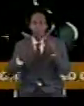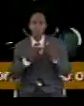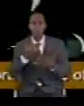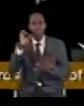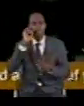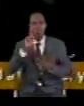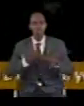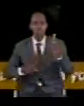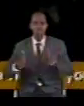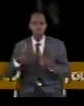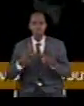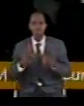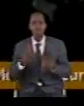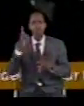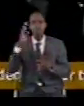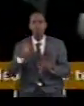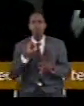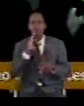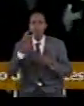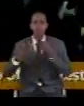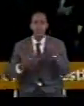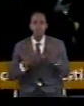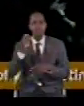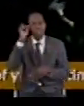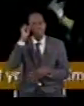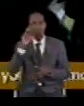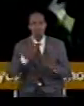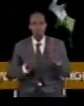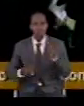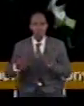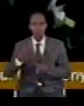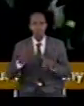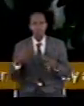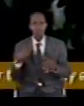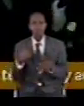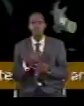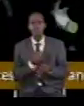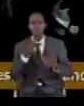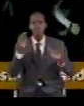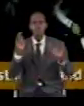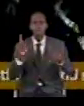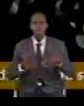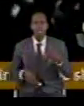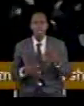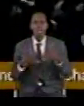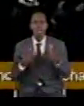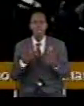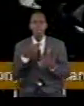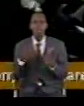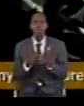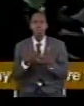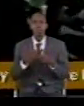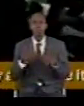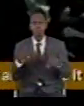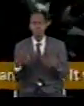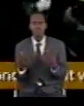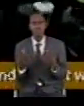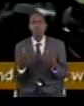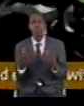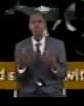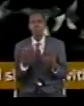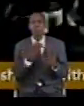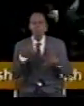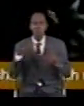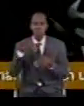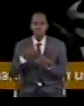jubilation. God is visiting his people. We cannot allow this to go. Please enter into the crowd and bring them